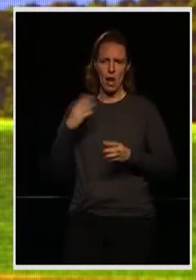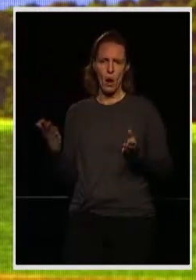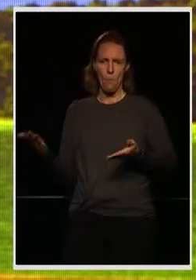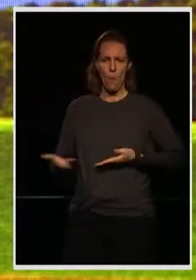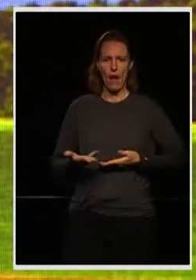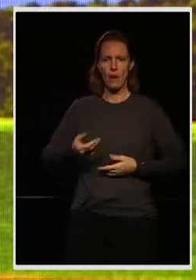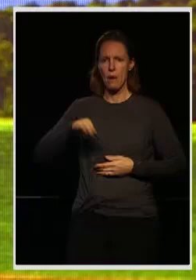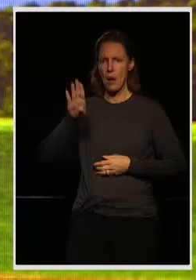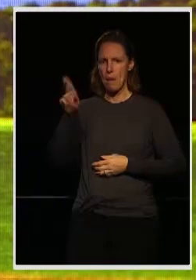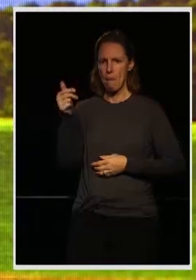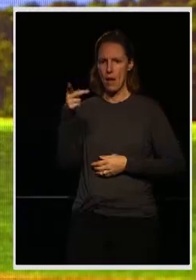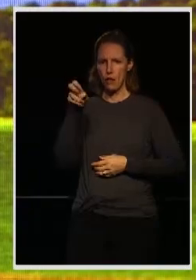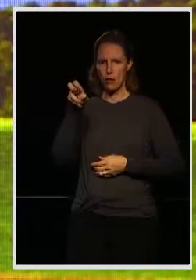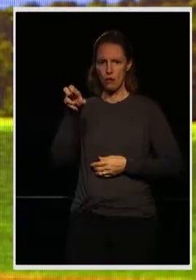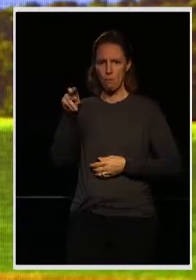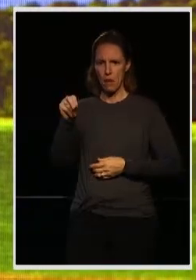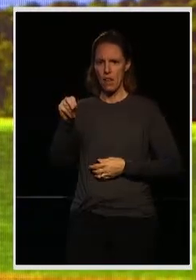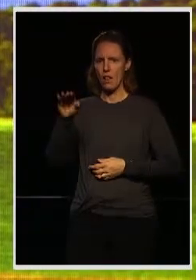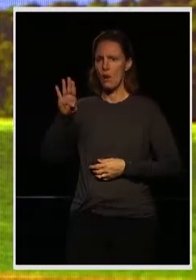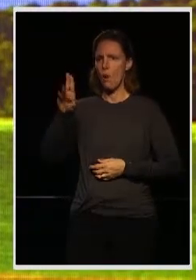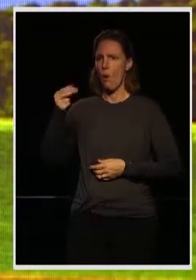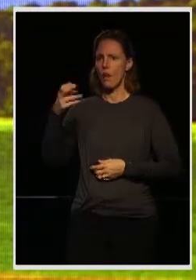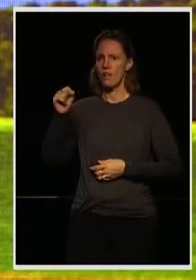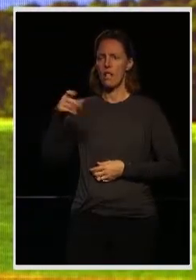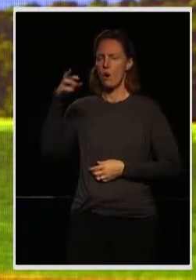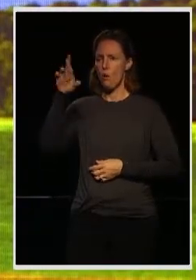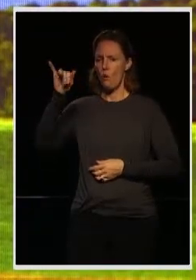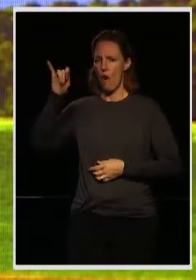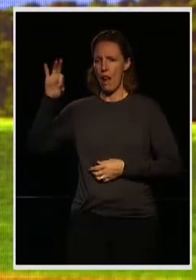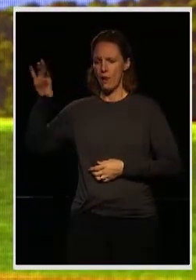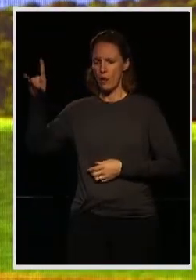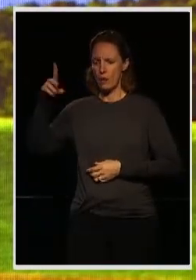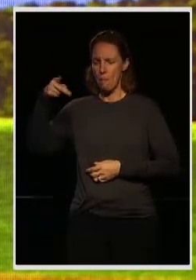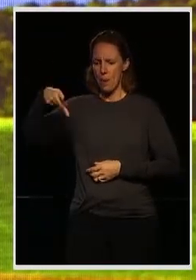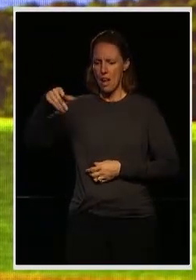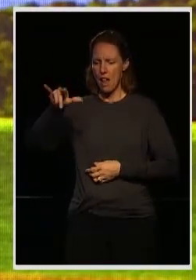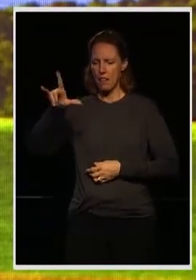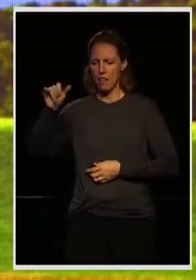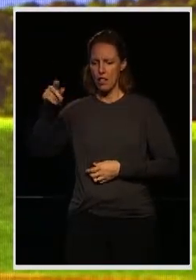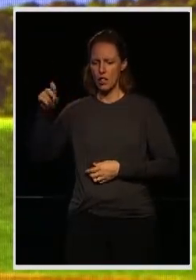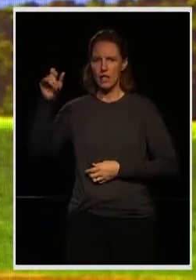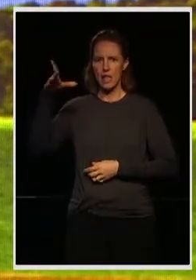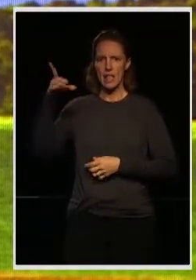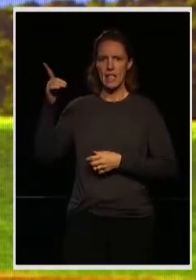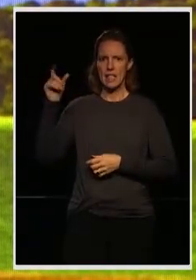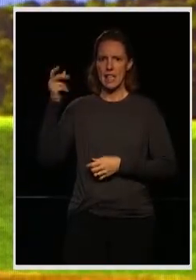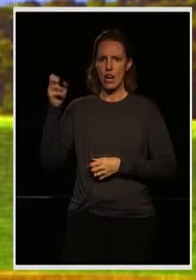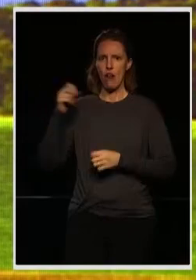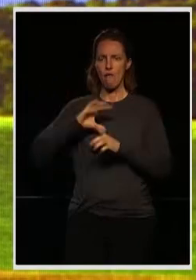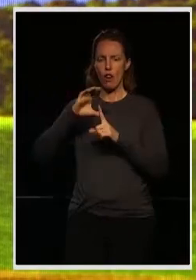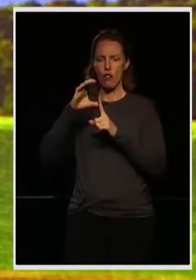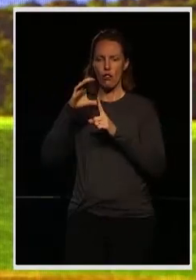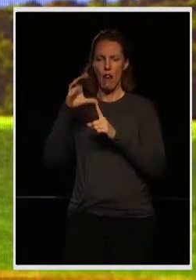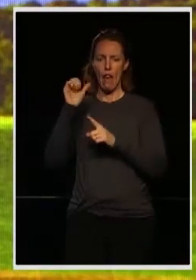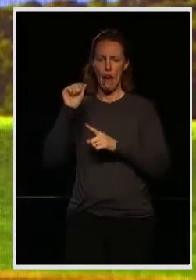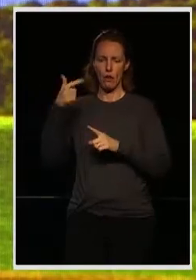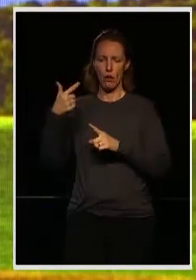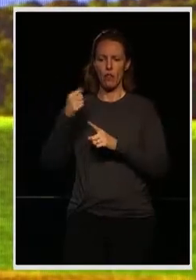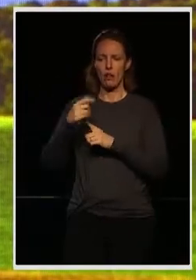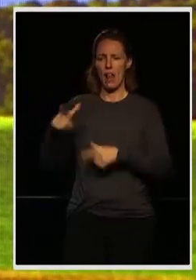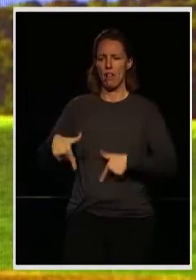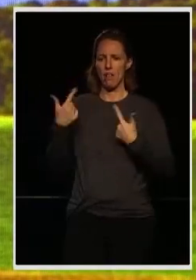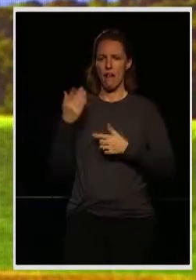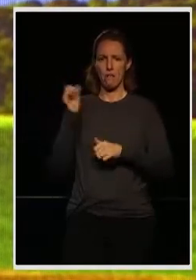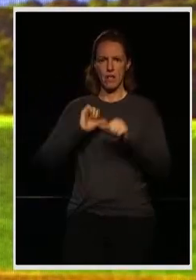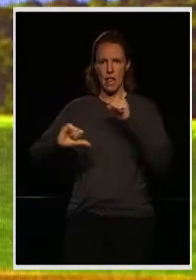Benajmin Houlton, the Ronald P. Lynch Dean of the College of Agriculture and Life Sciences, and Britt